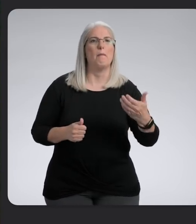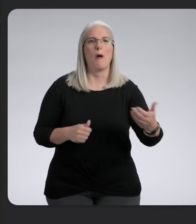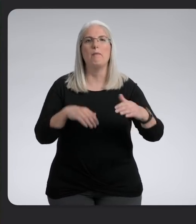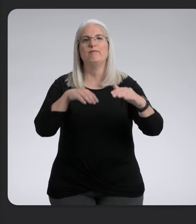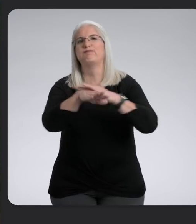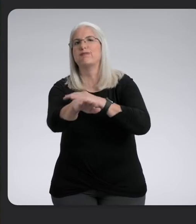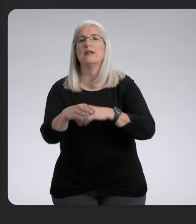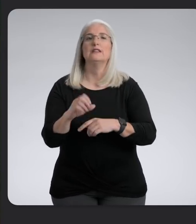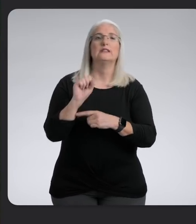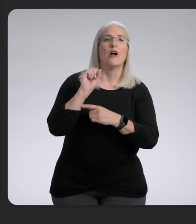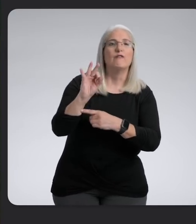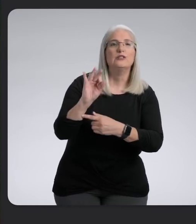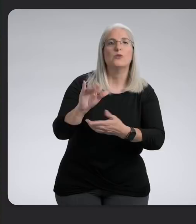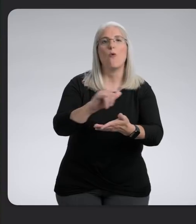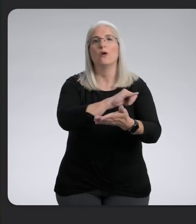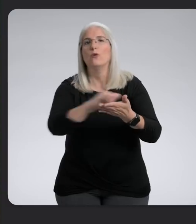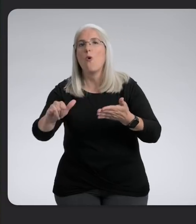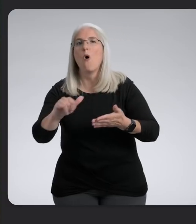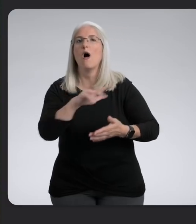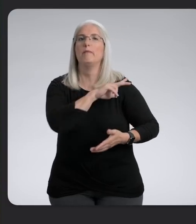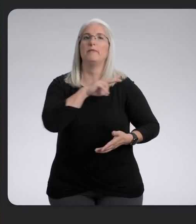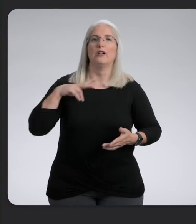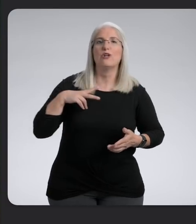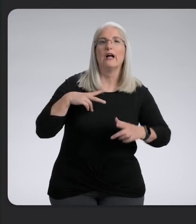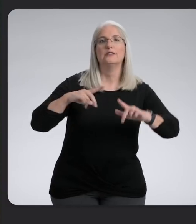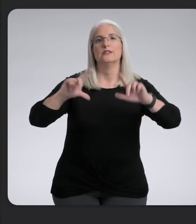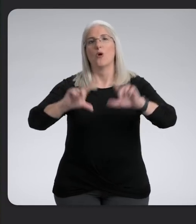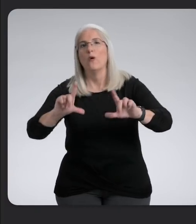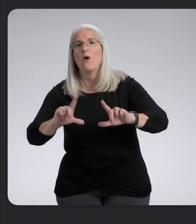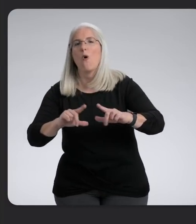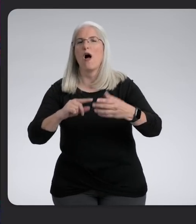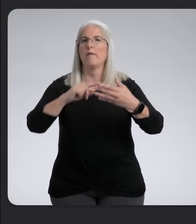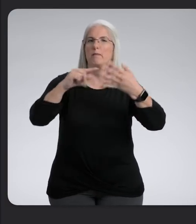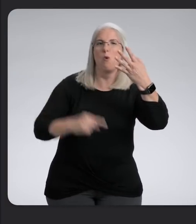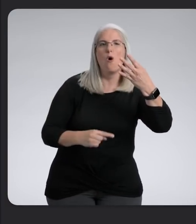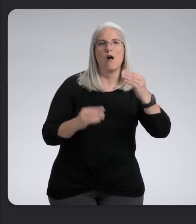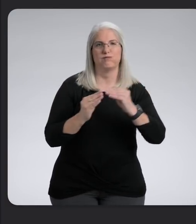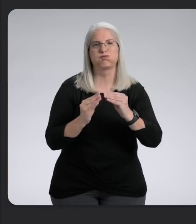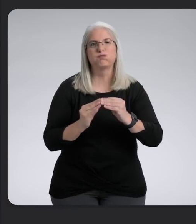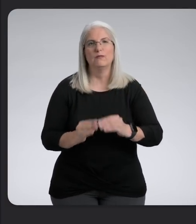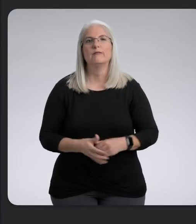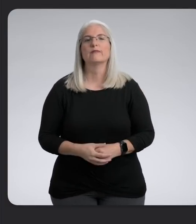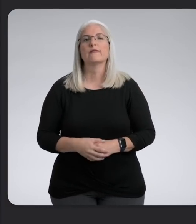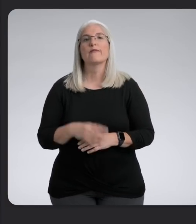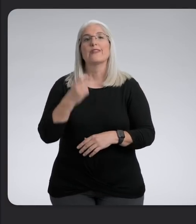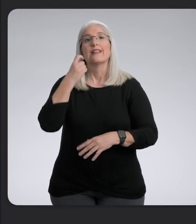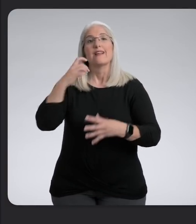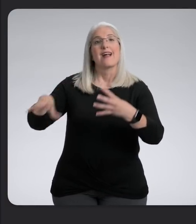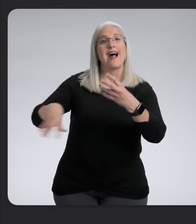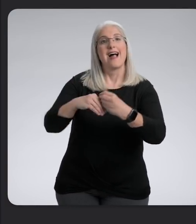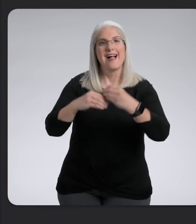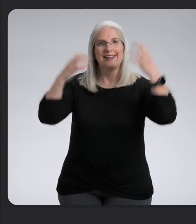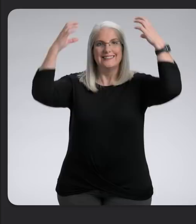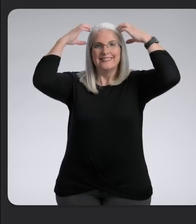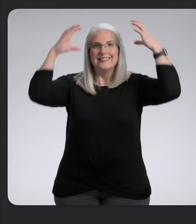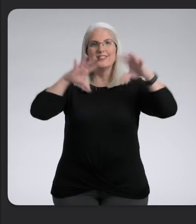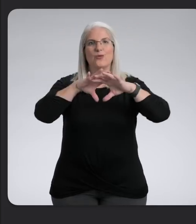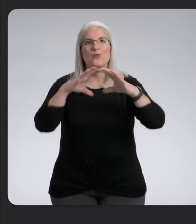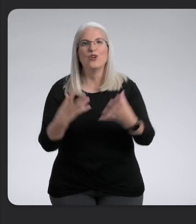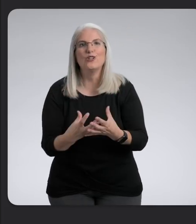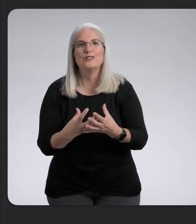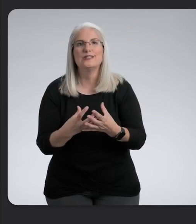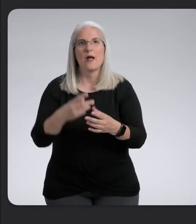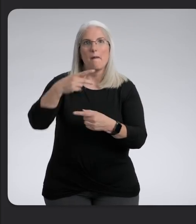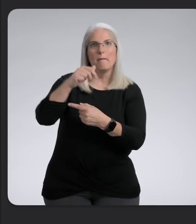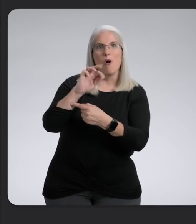York, Beijing, Tokyo, and more. And just recently, Walt Disney World added their park passes, creating magical